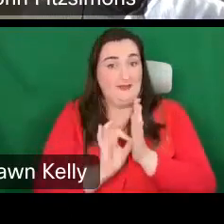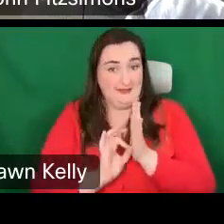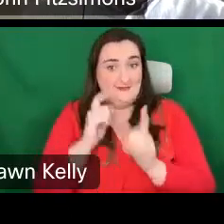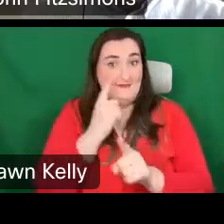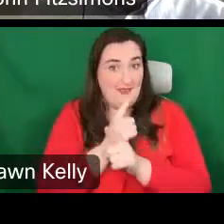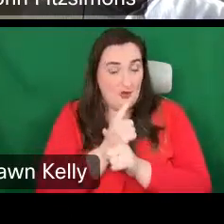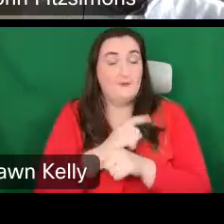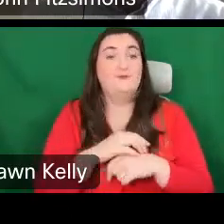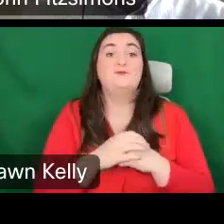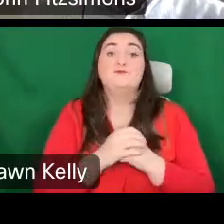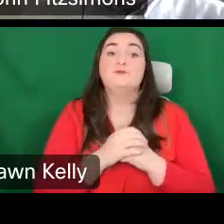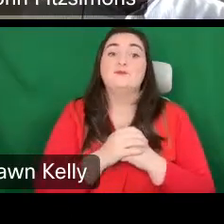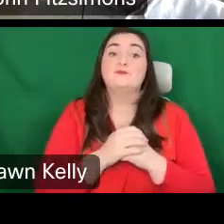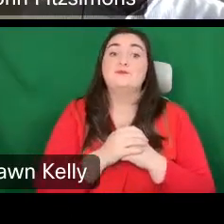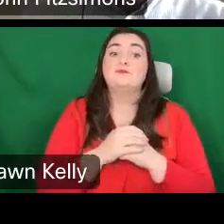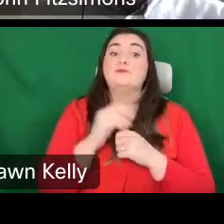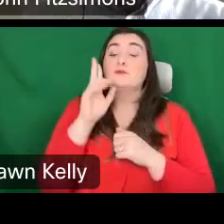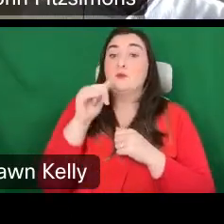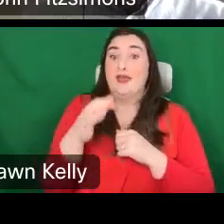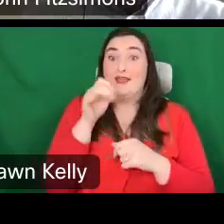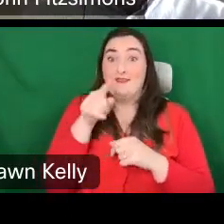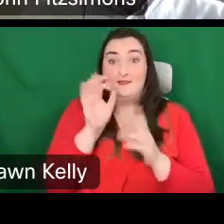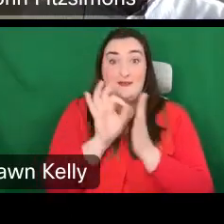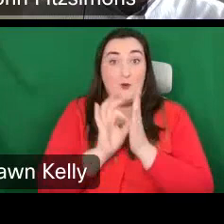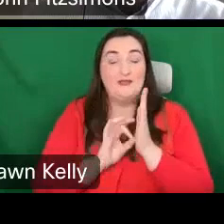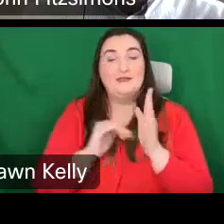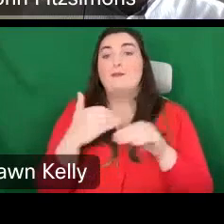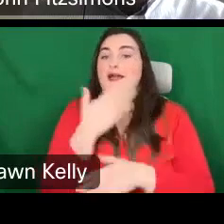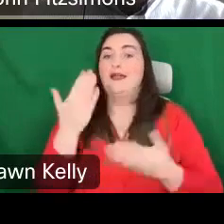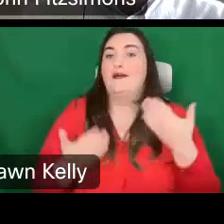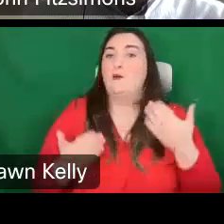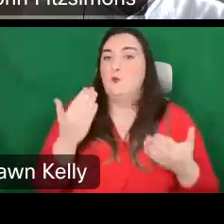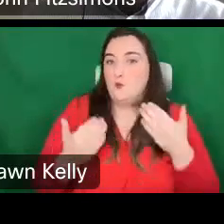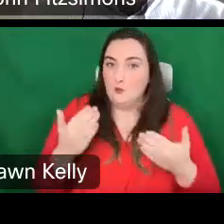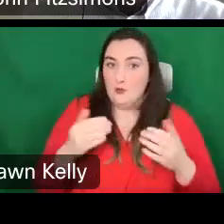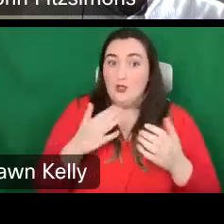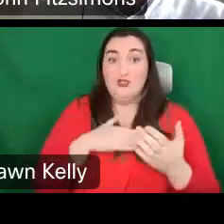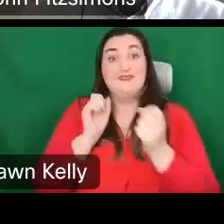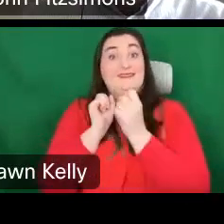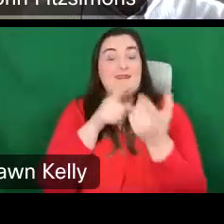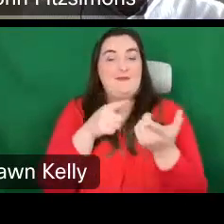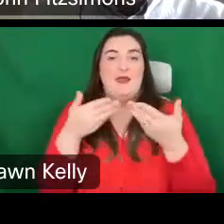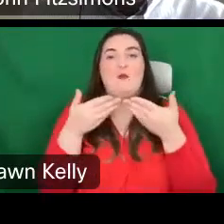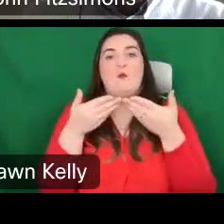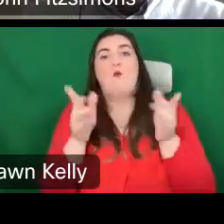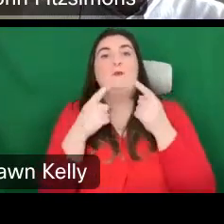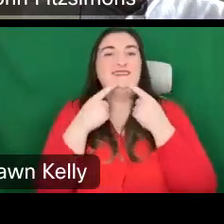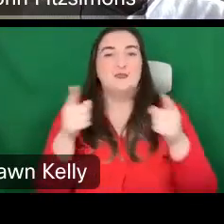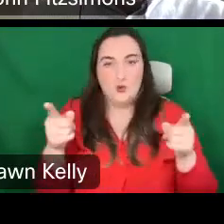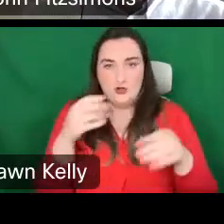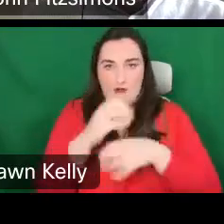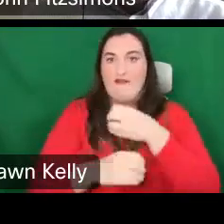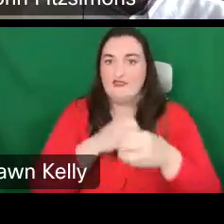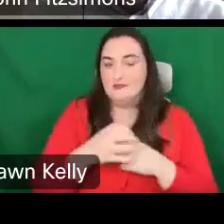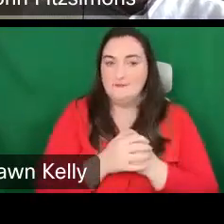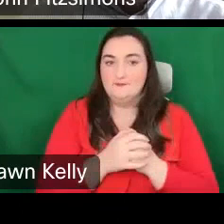and you can gain those points by just emailing the Open Disclosure Office. As